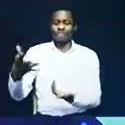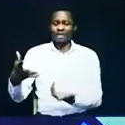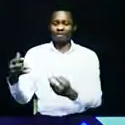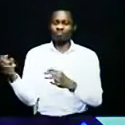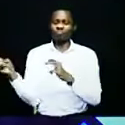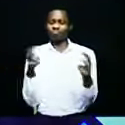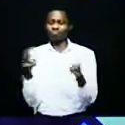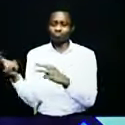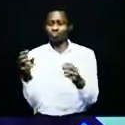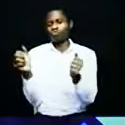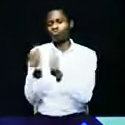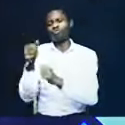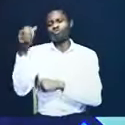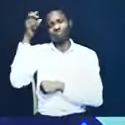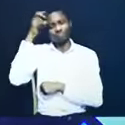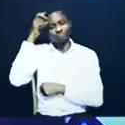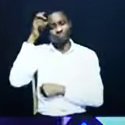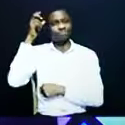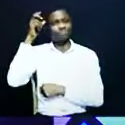And